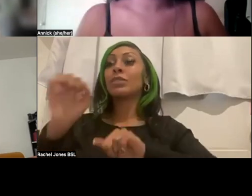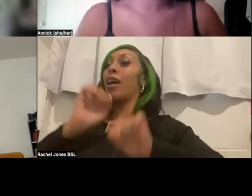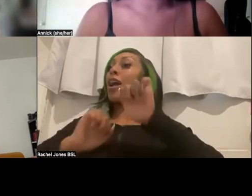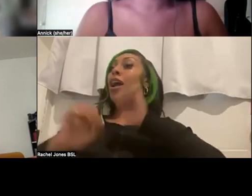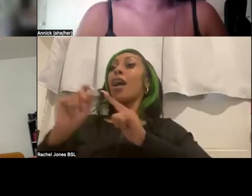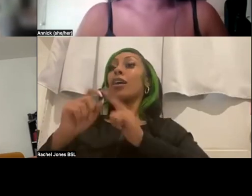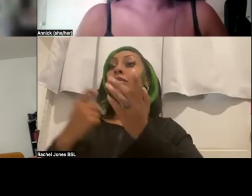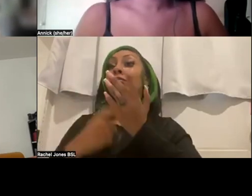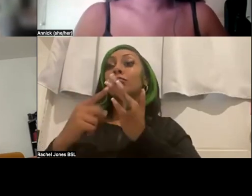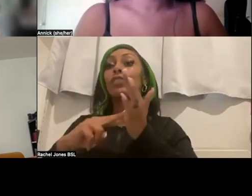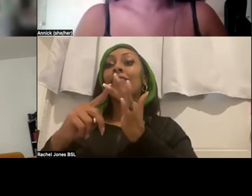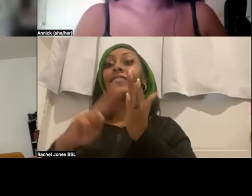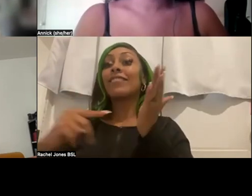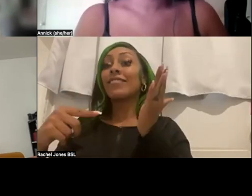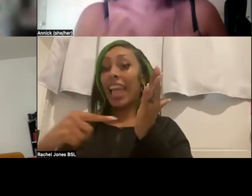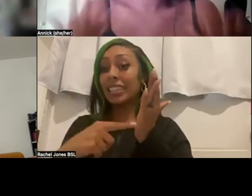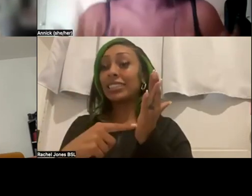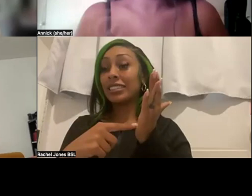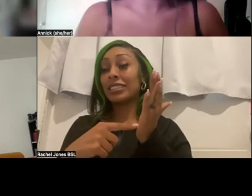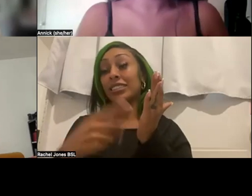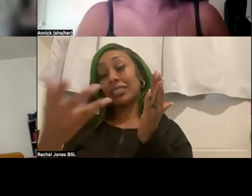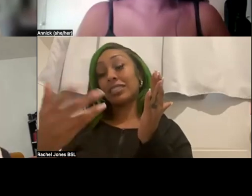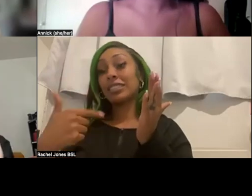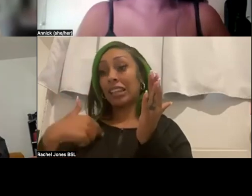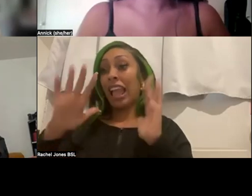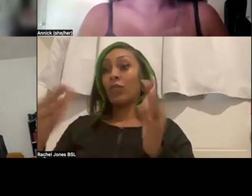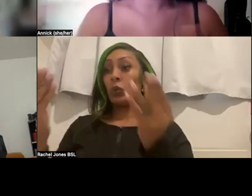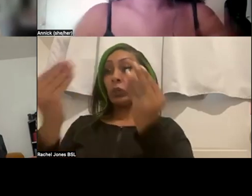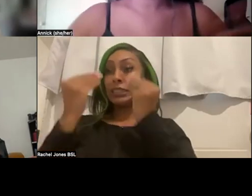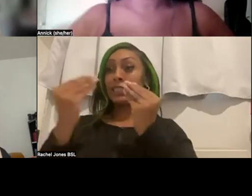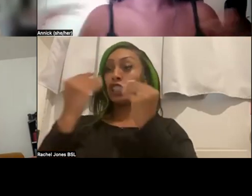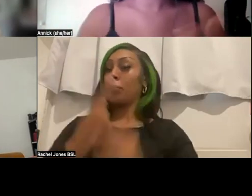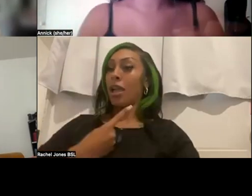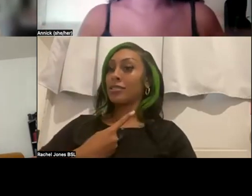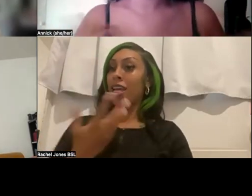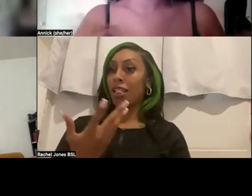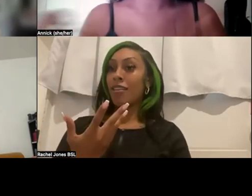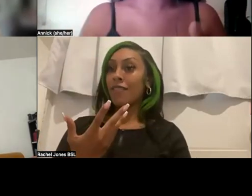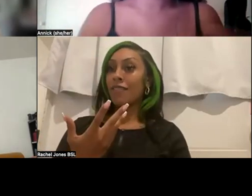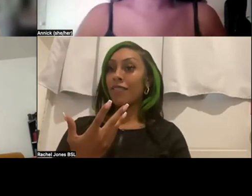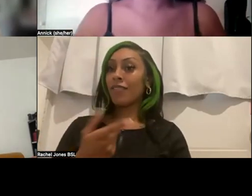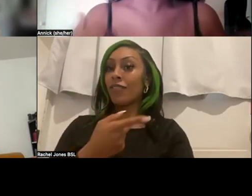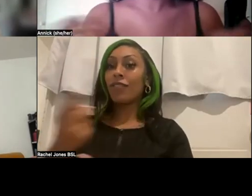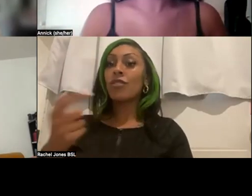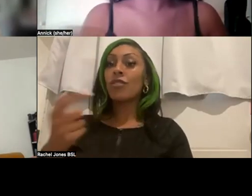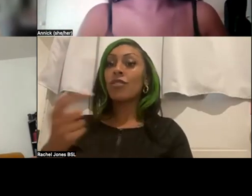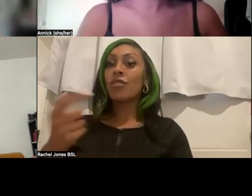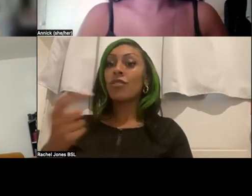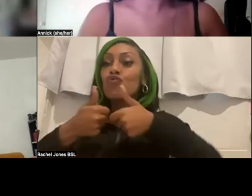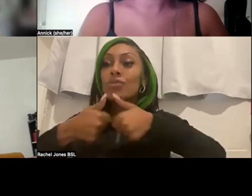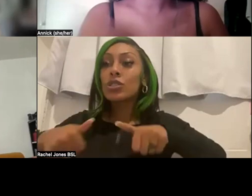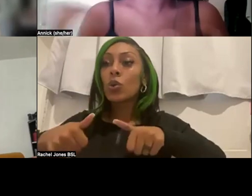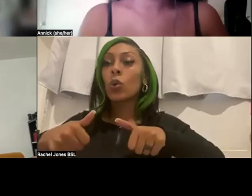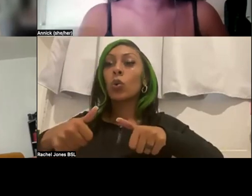myself completely, like by myself, and using resources in my communities as well, of fellow Black and brown